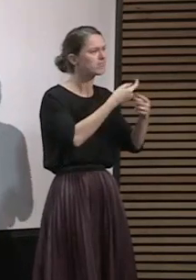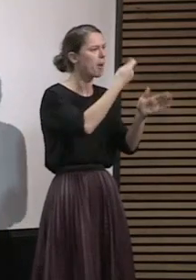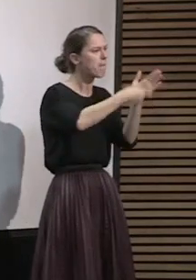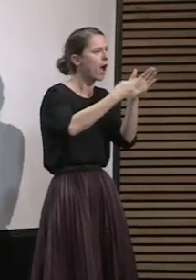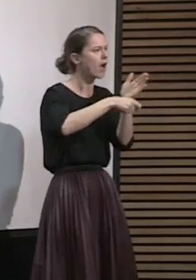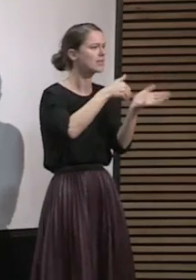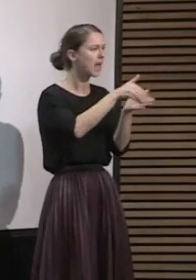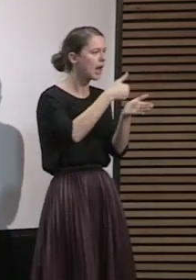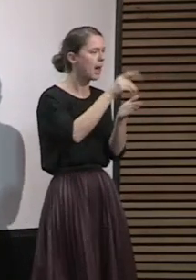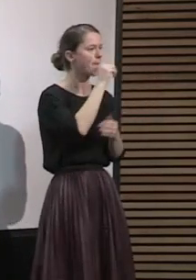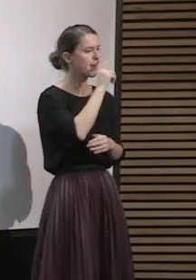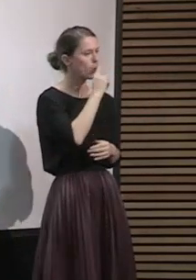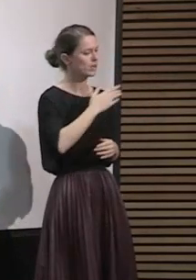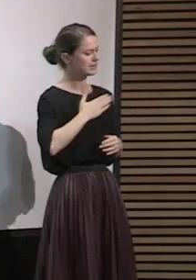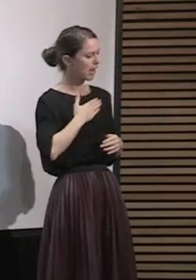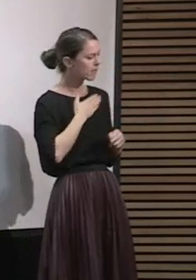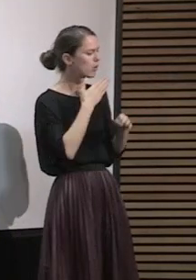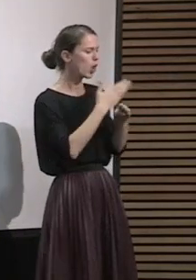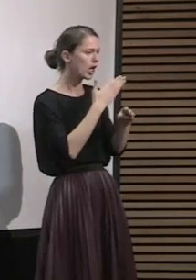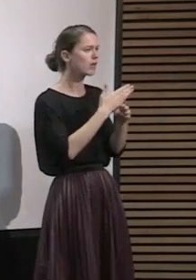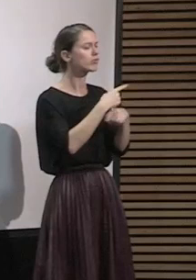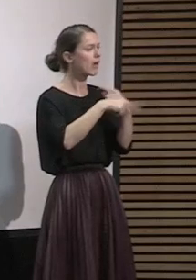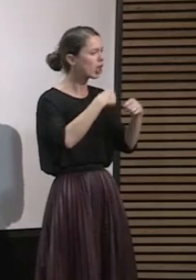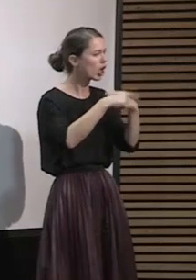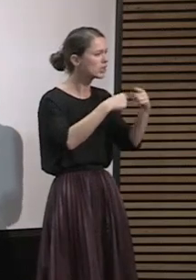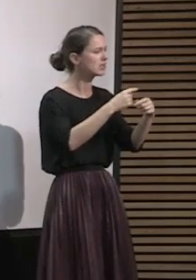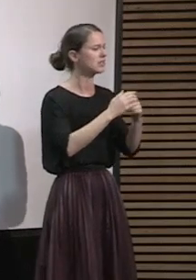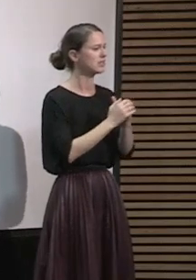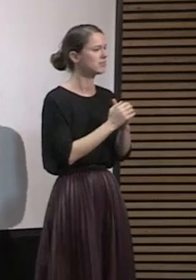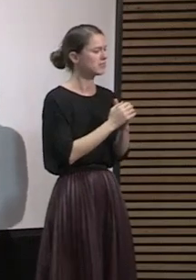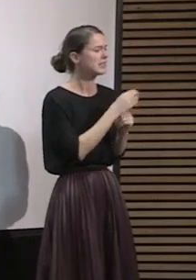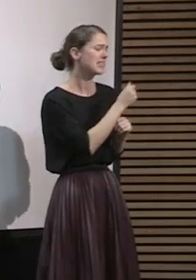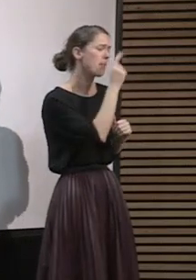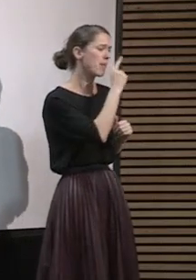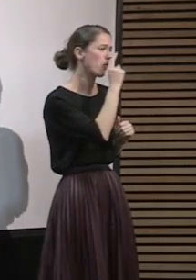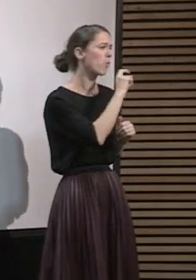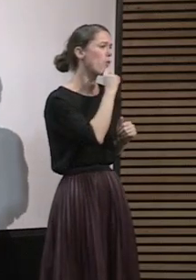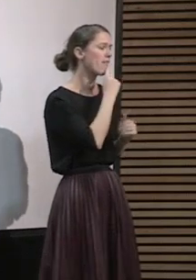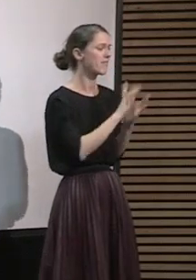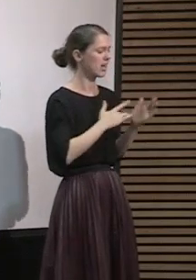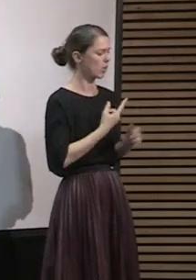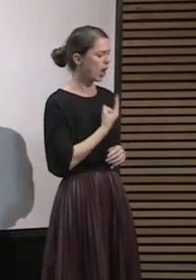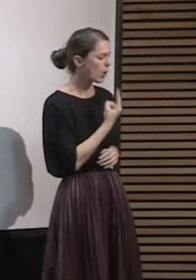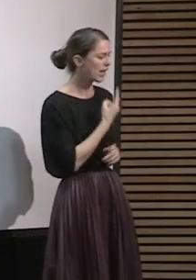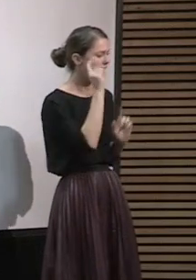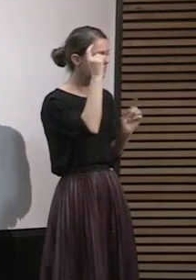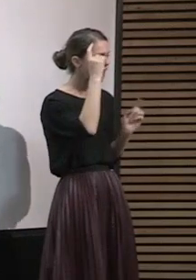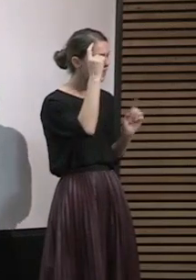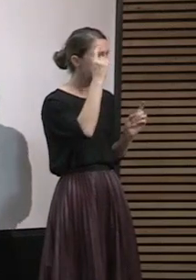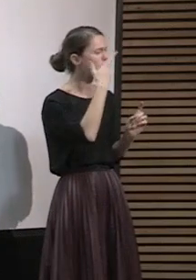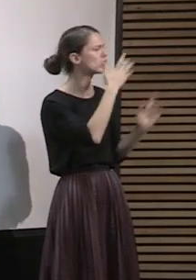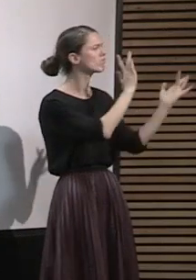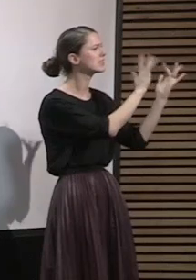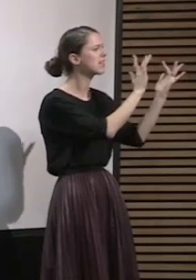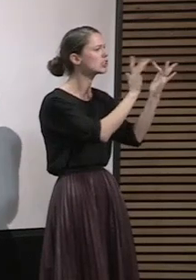who are safely in the workplace. But that doesn't mean that there won't be people experiencing loneliness, anxiety and hardship. So